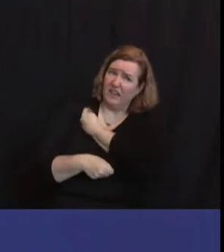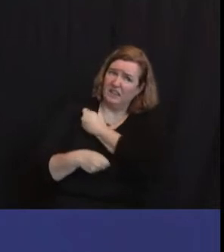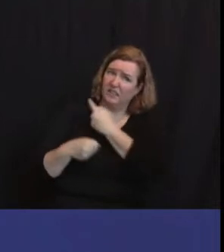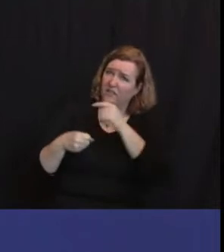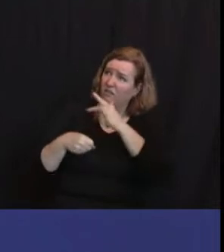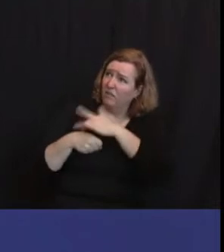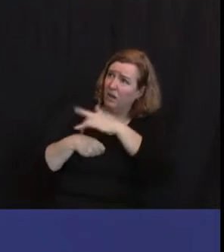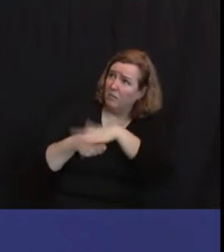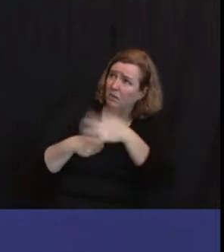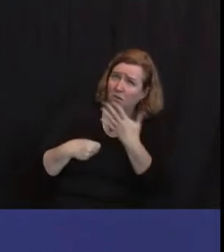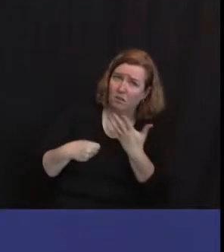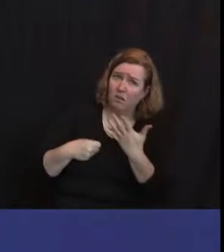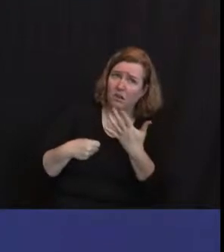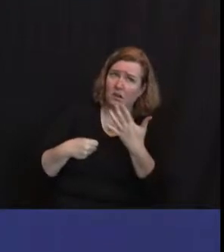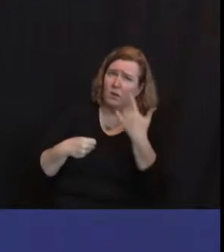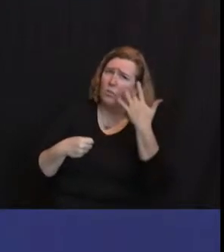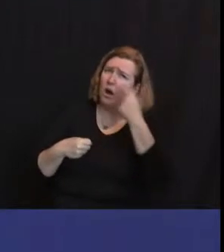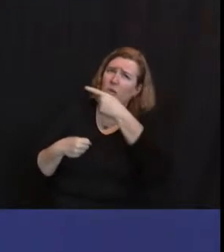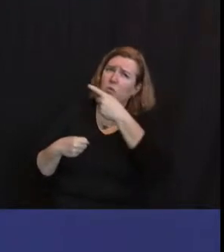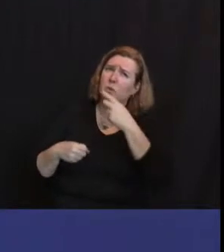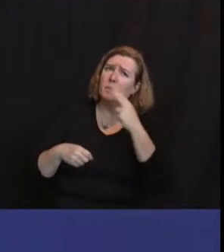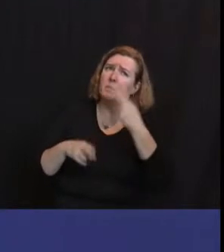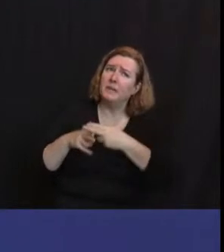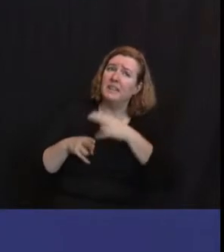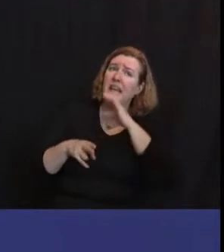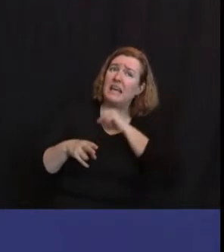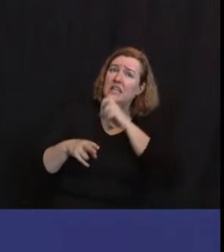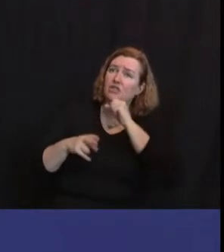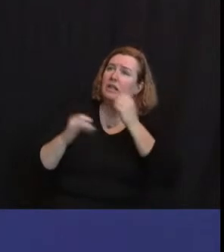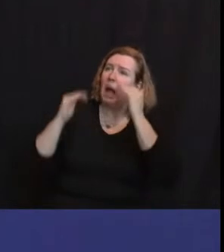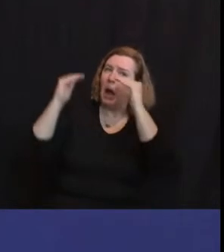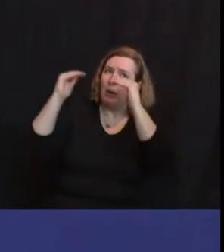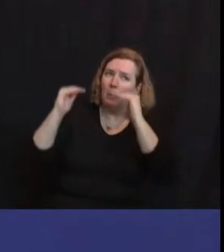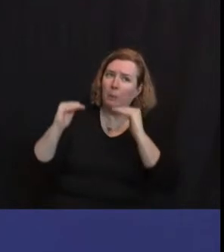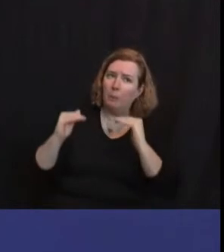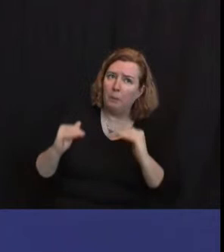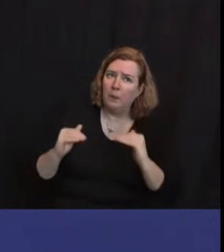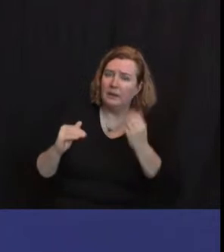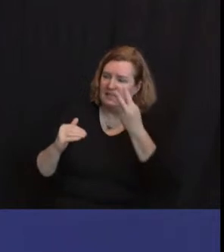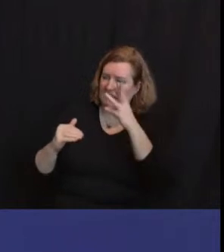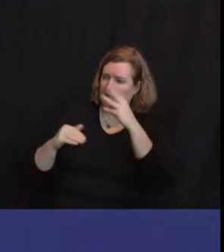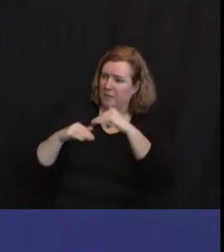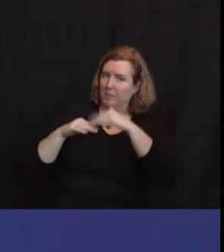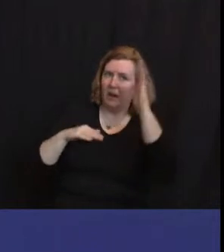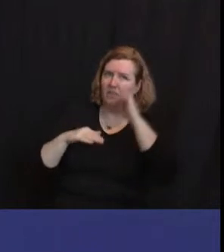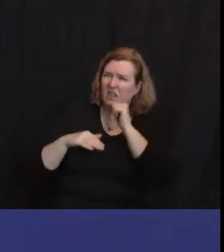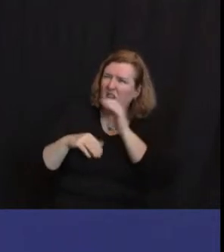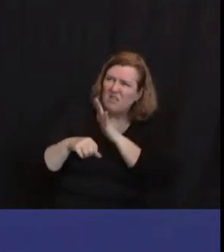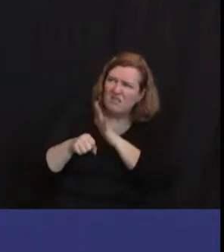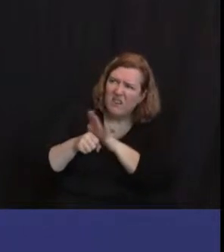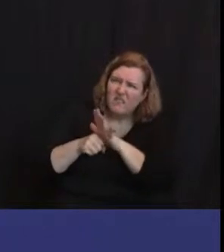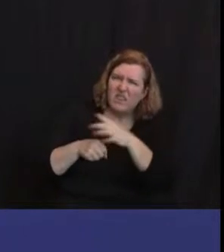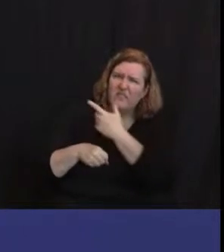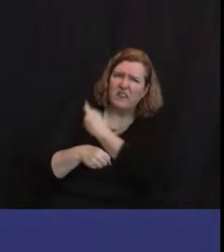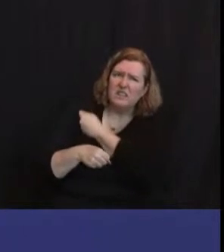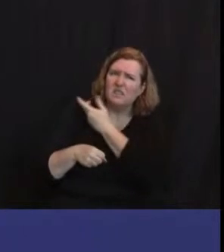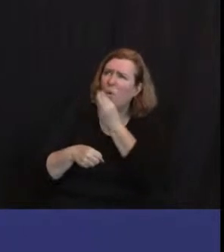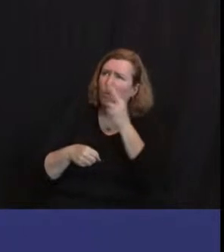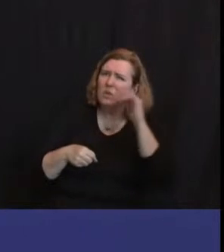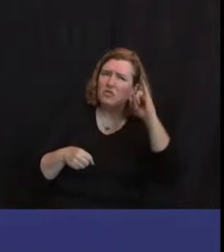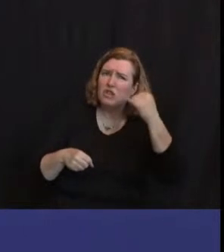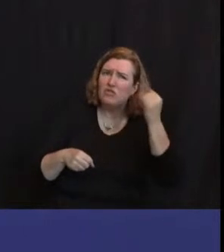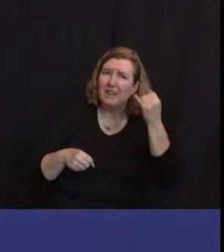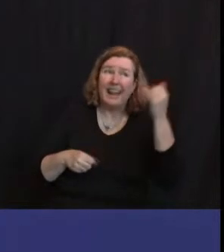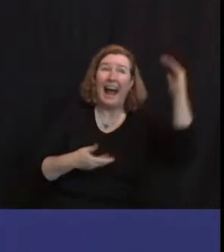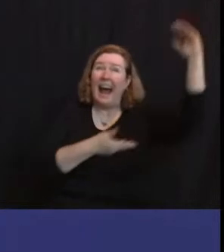the eligibility expansion to all residents age 16 and over? I mean, you noted that J&J is going to be down at least next